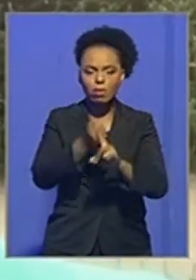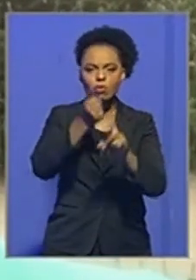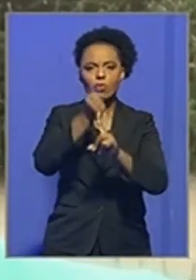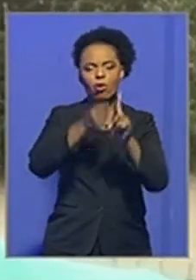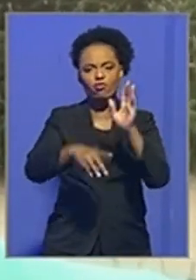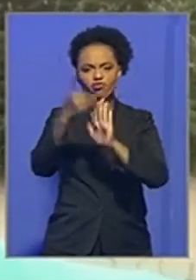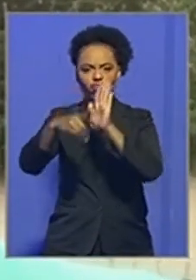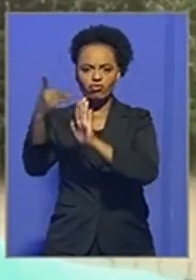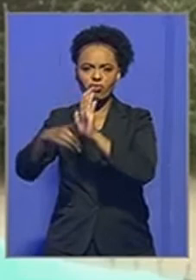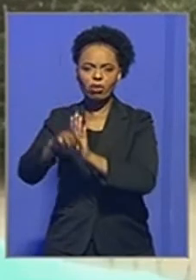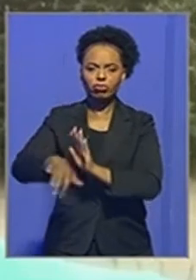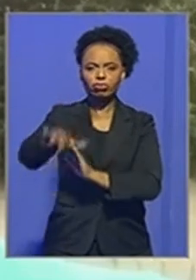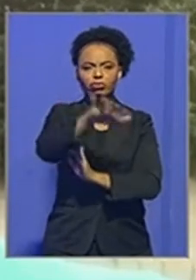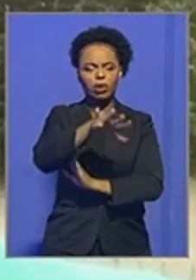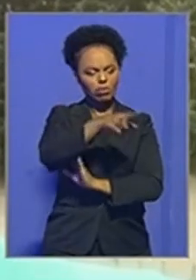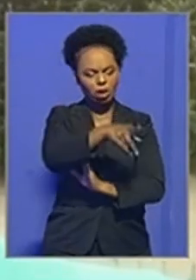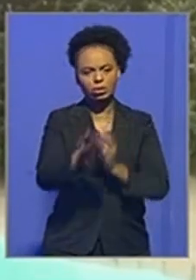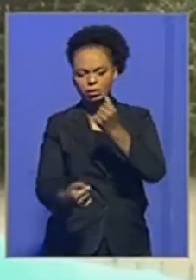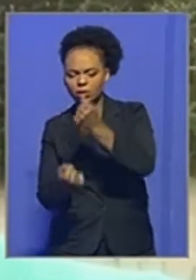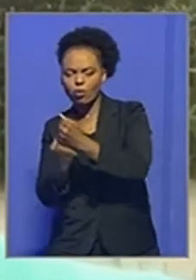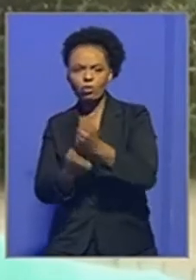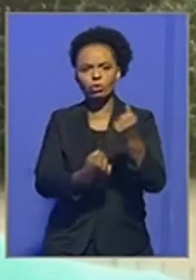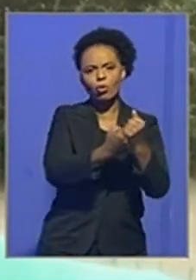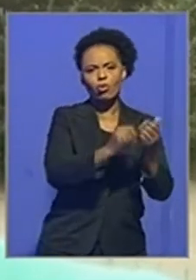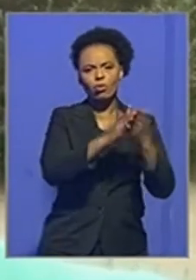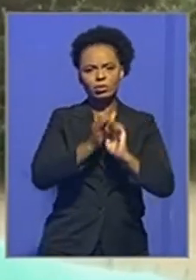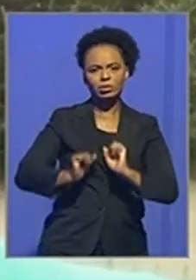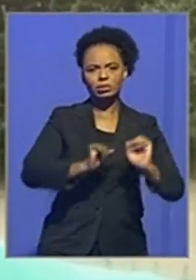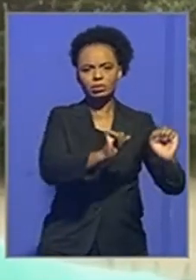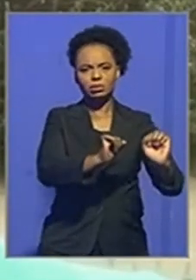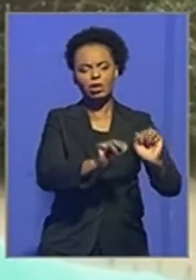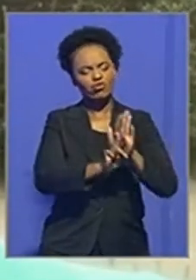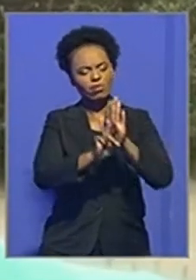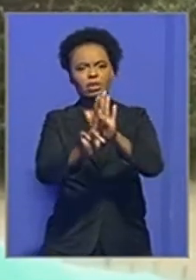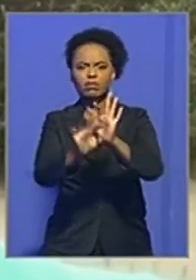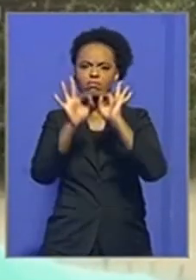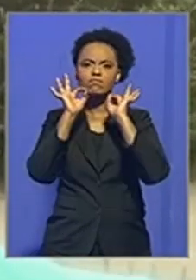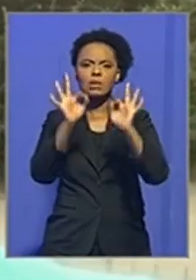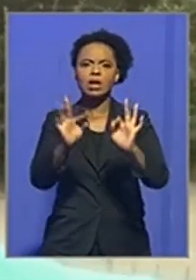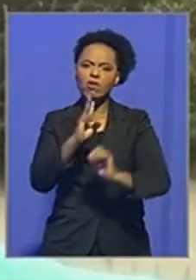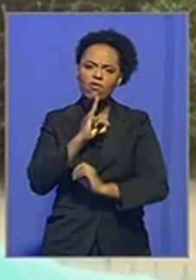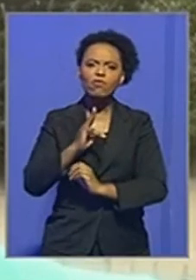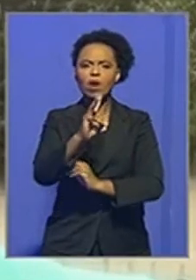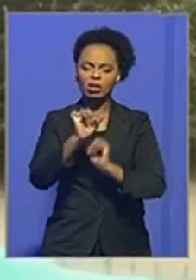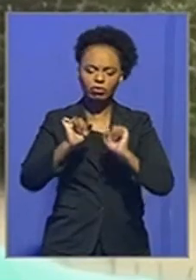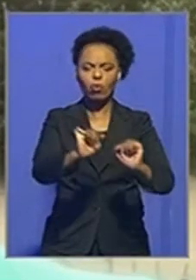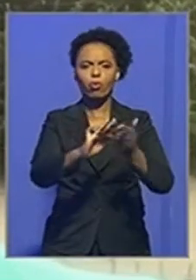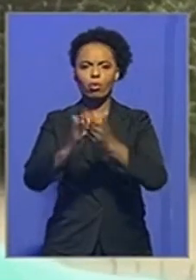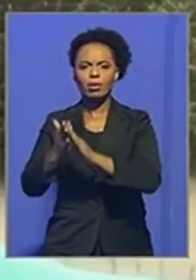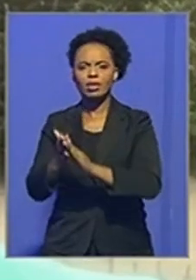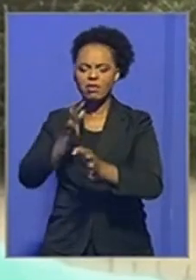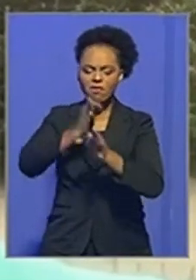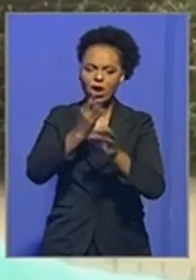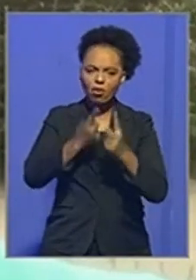monarchs. He stood for his people and represented them well. He was the voice of the voiceless, the